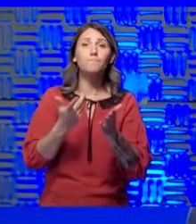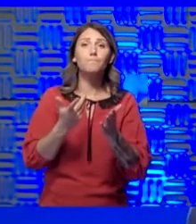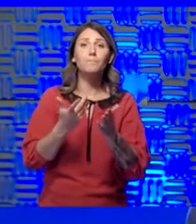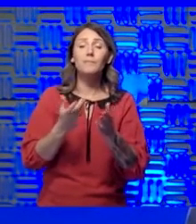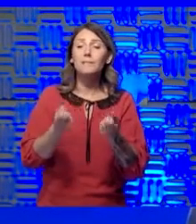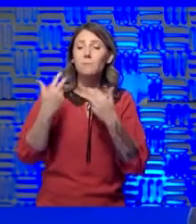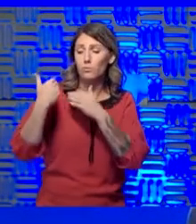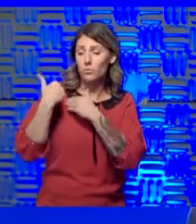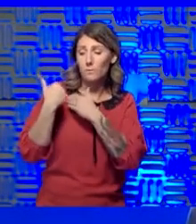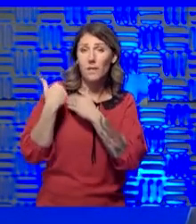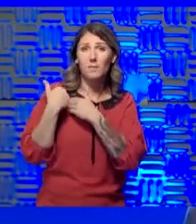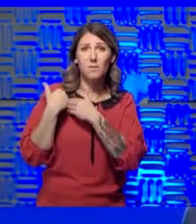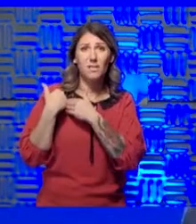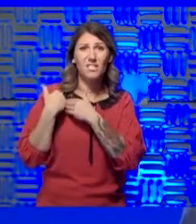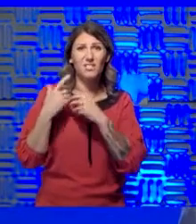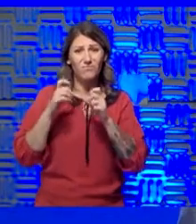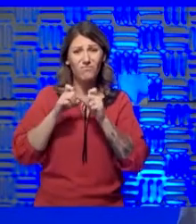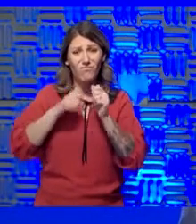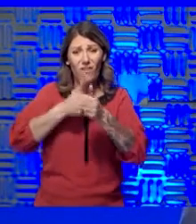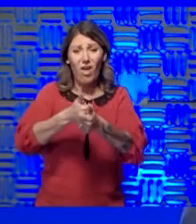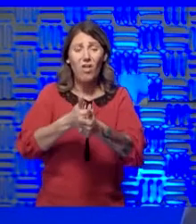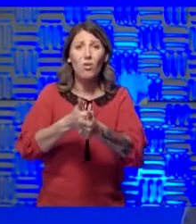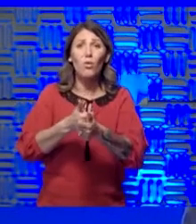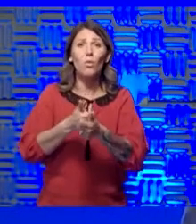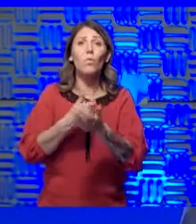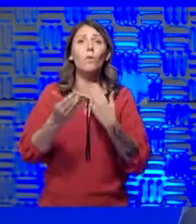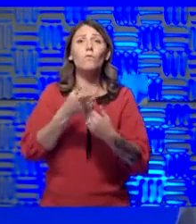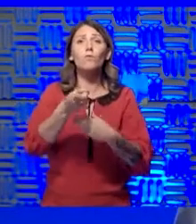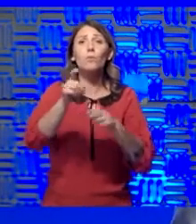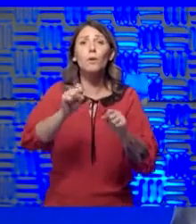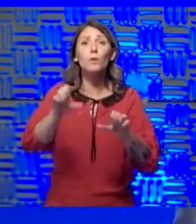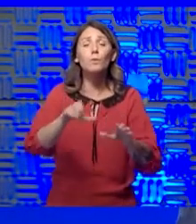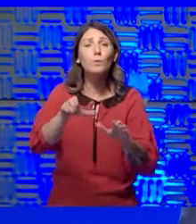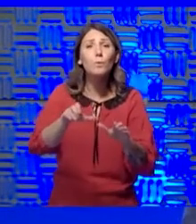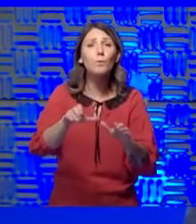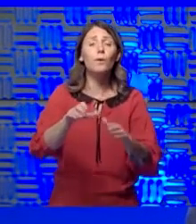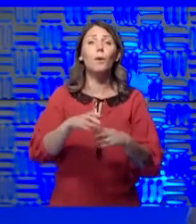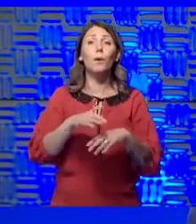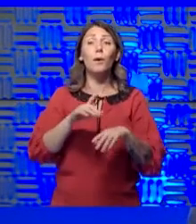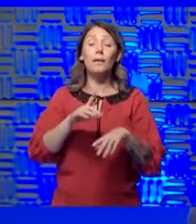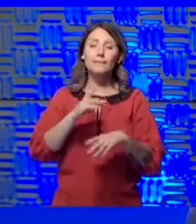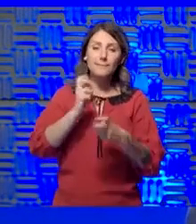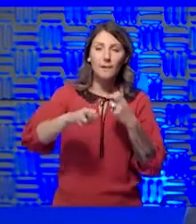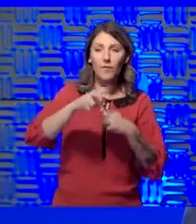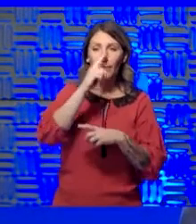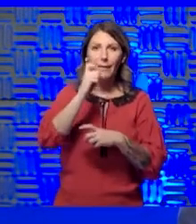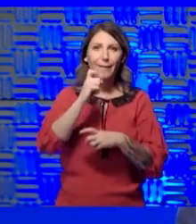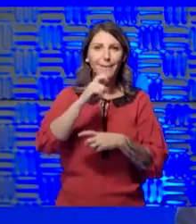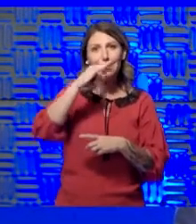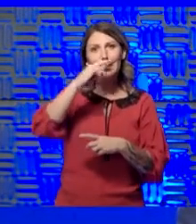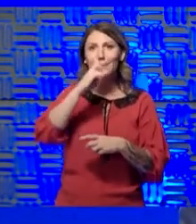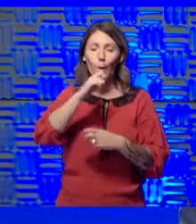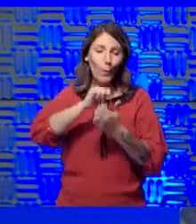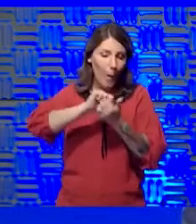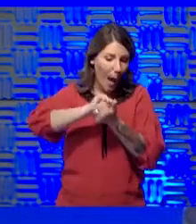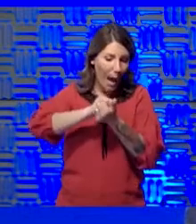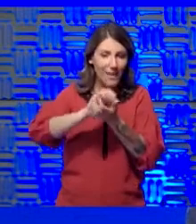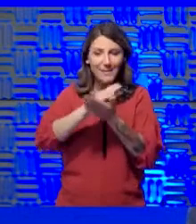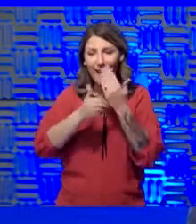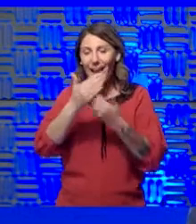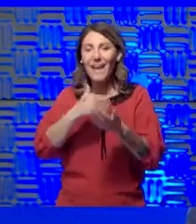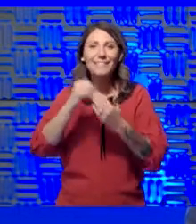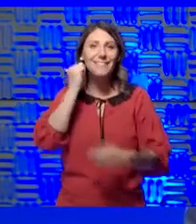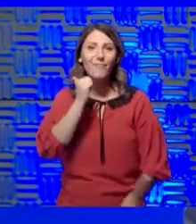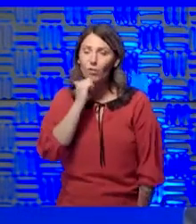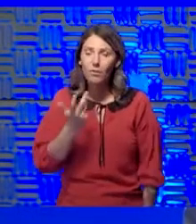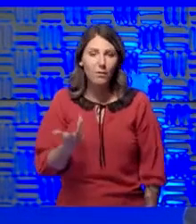responsibility as you can to be vigilant in doing the things that you can do. I know it's very difficult because the children aren't washing their hands regularly, things of that